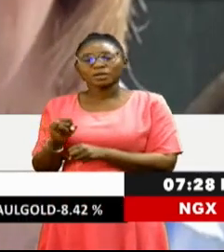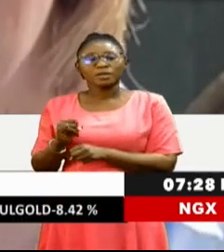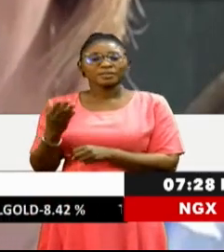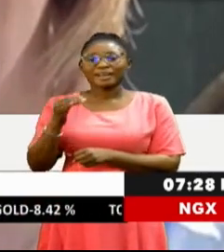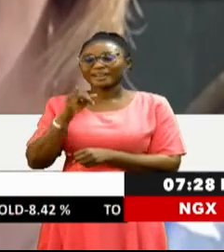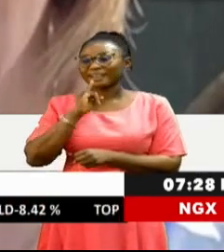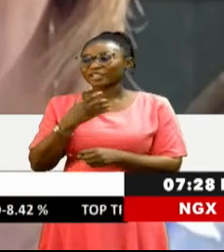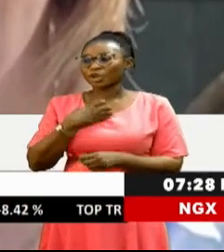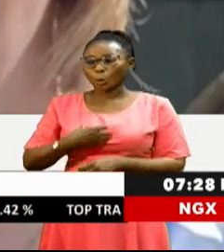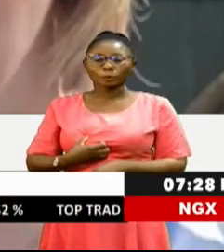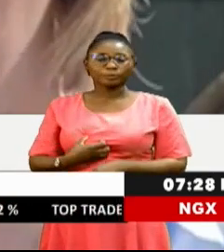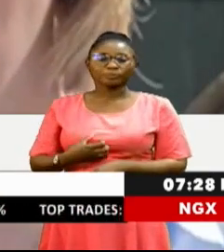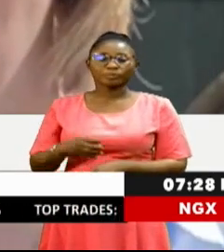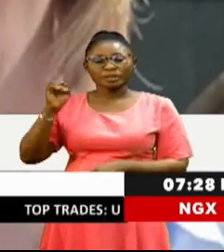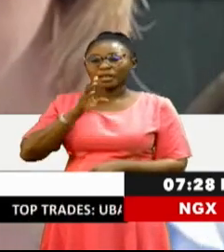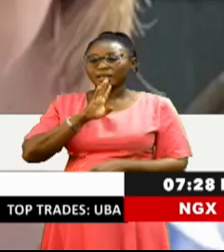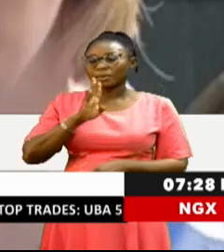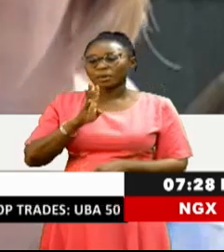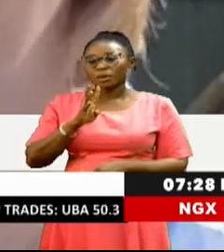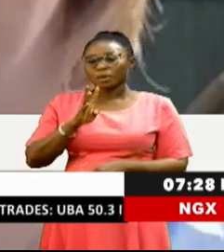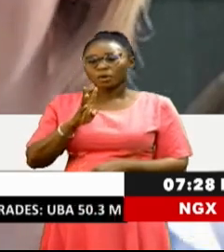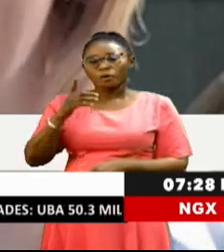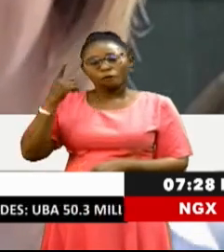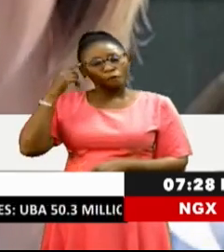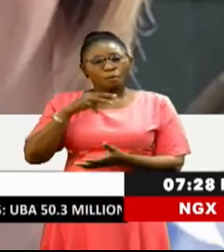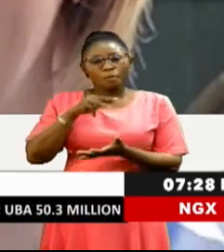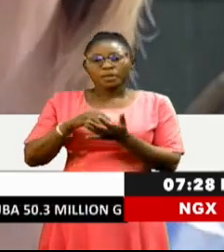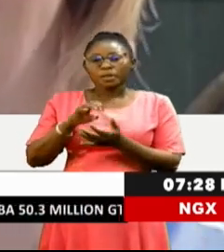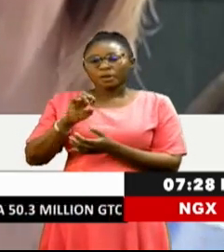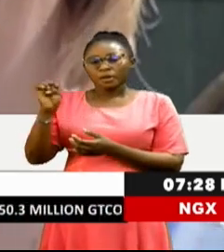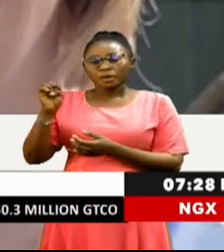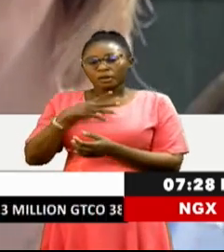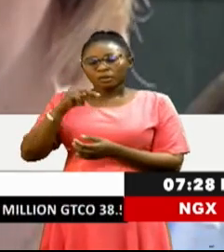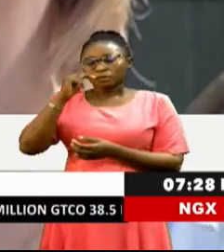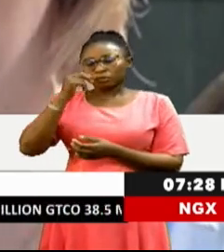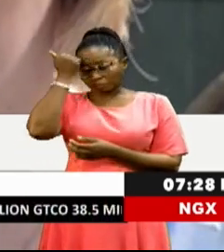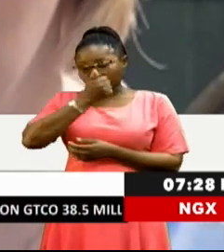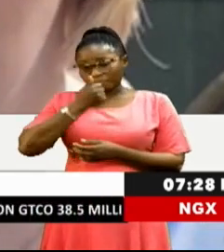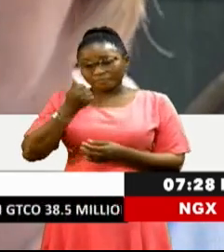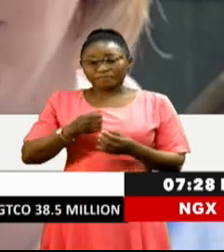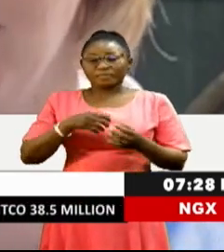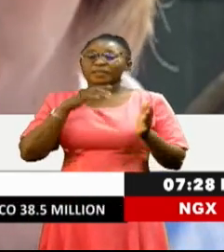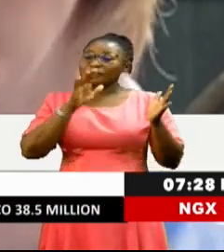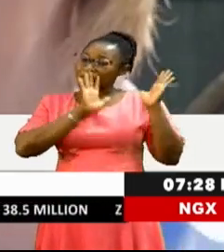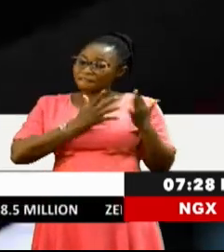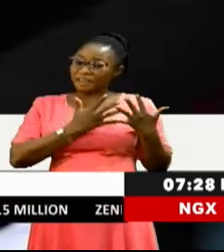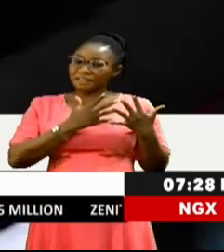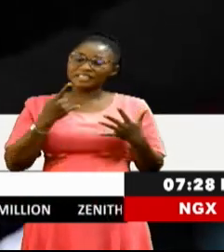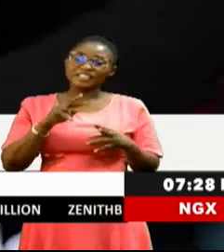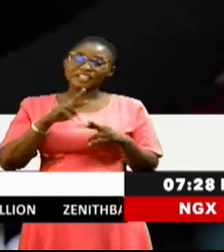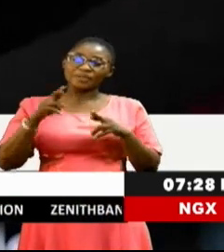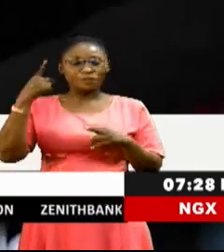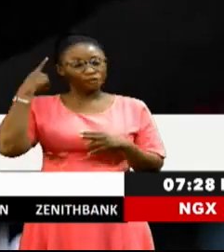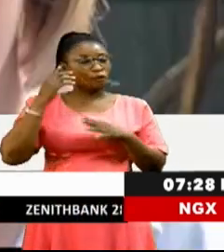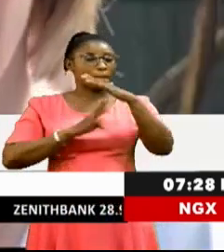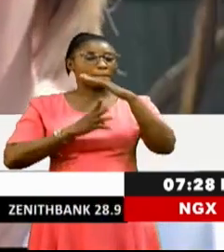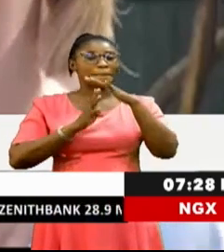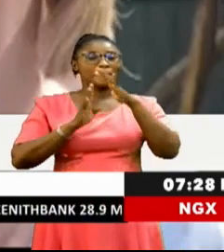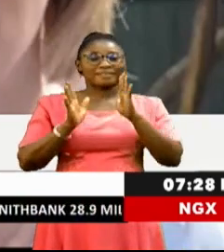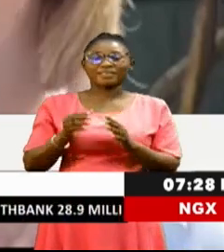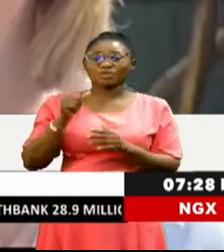Ingram, UNICEF spokesperson for Middle East and North Africa, fears the consequences for migrant women.